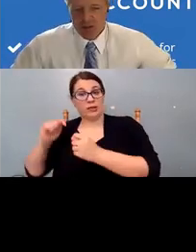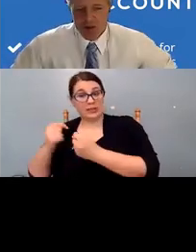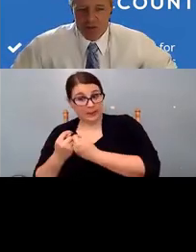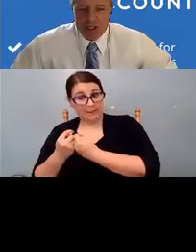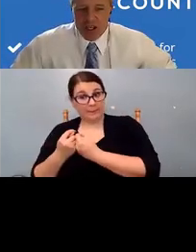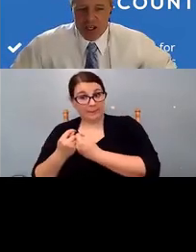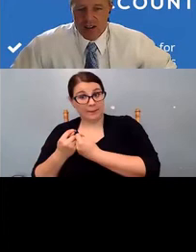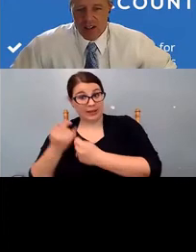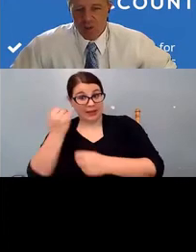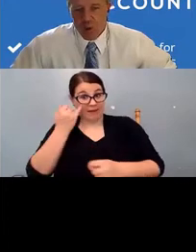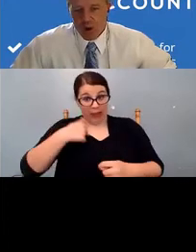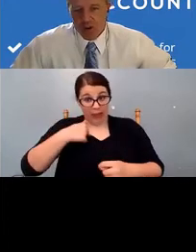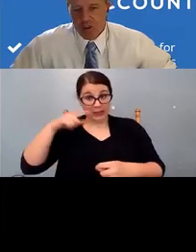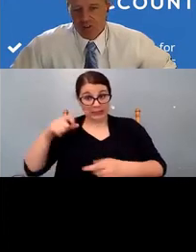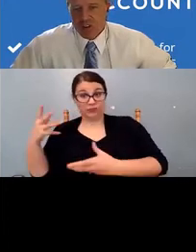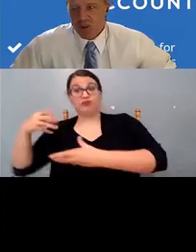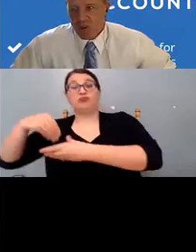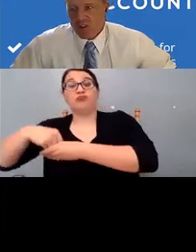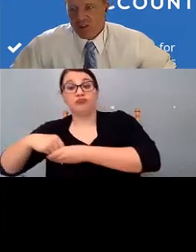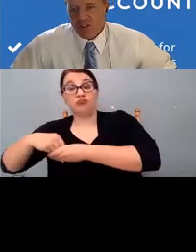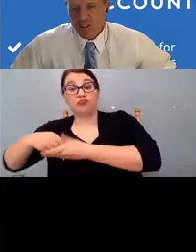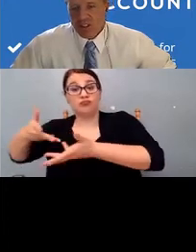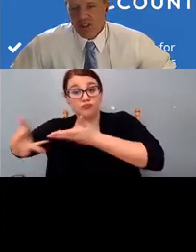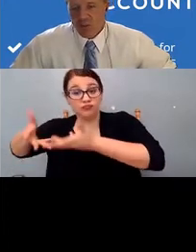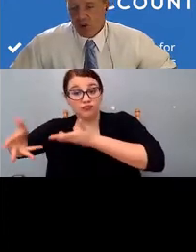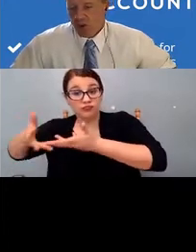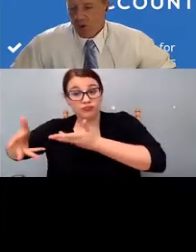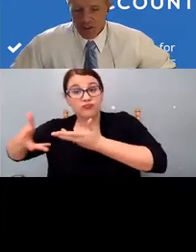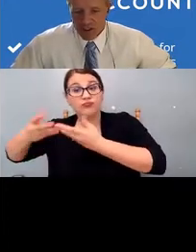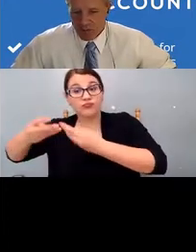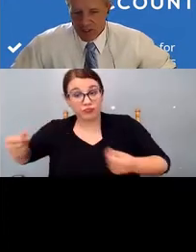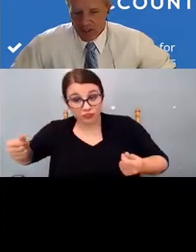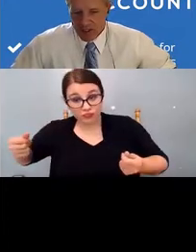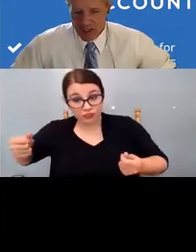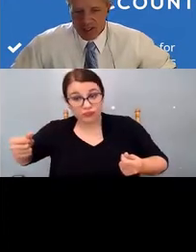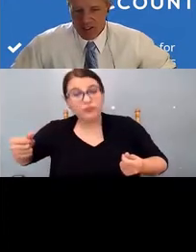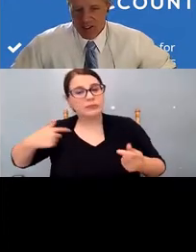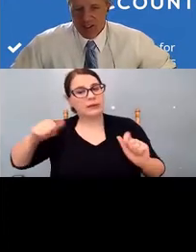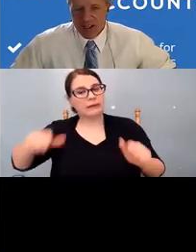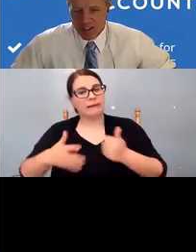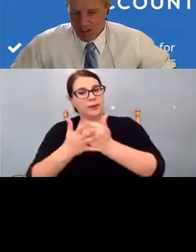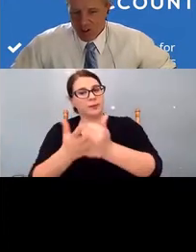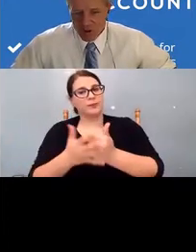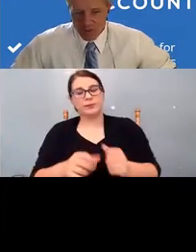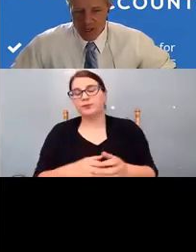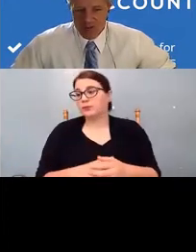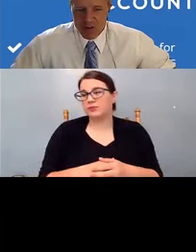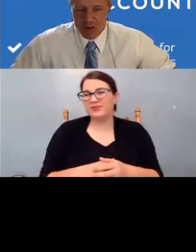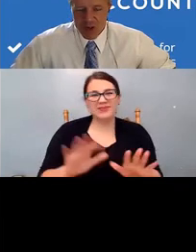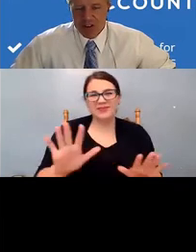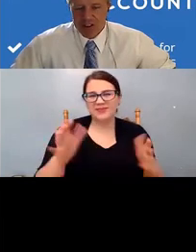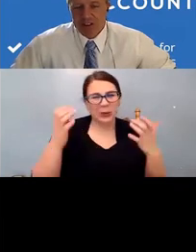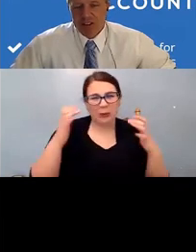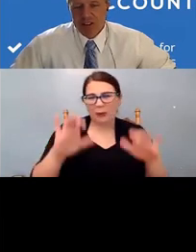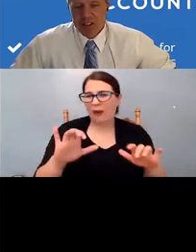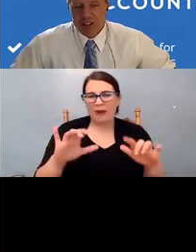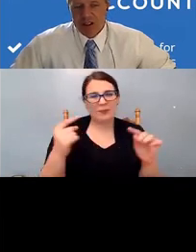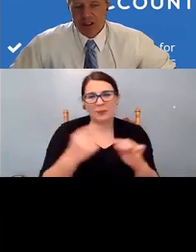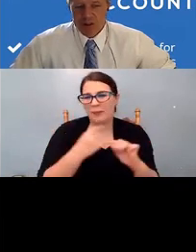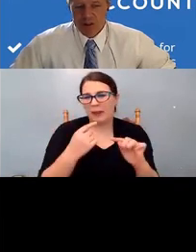need to get involved, I can to help work through these situations. We don't want this to be a difficult, painful